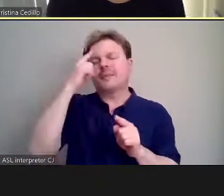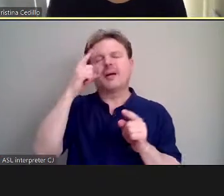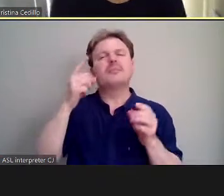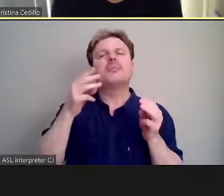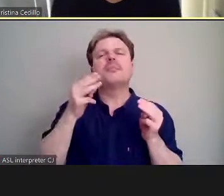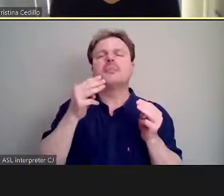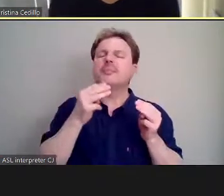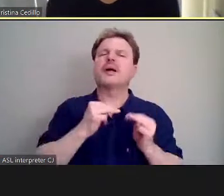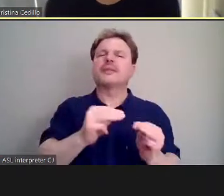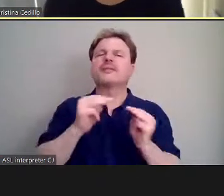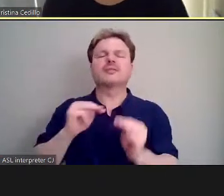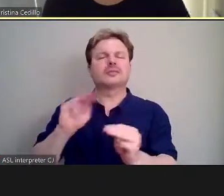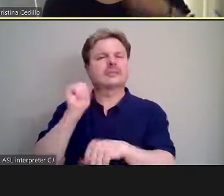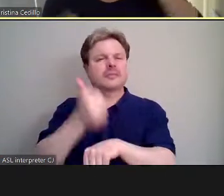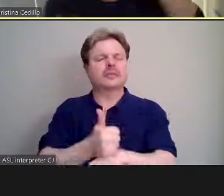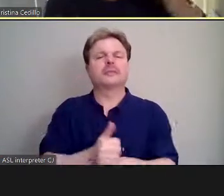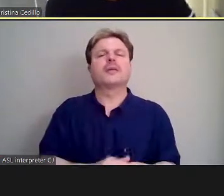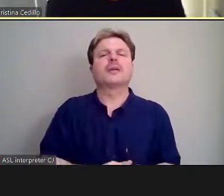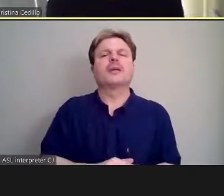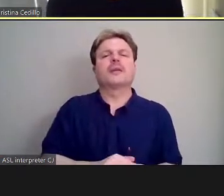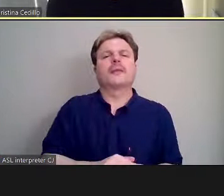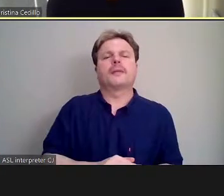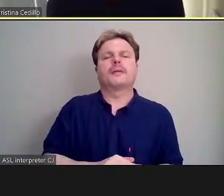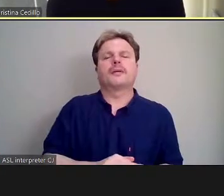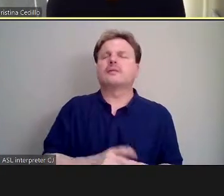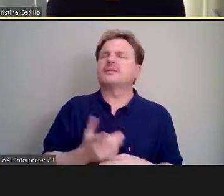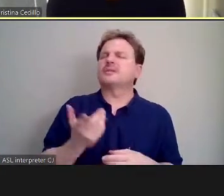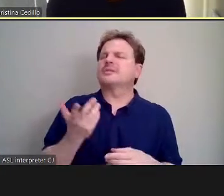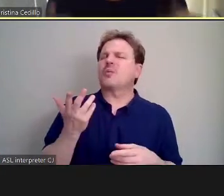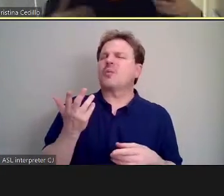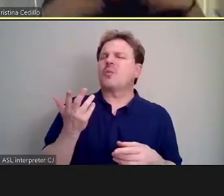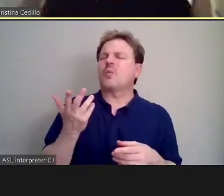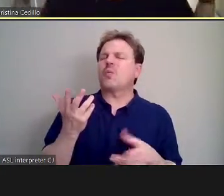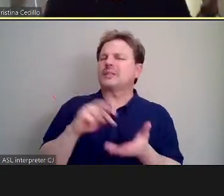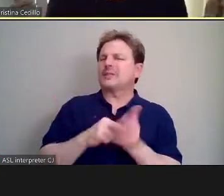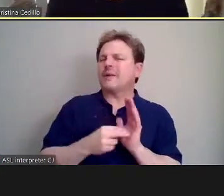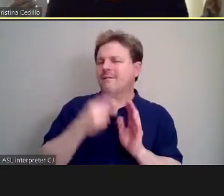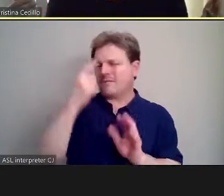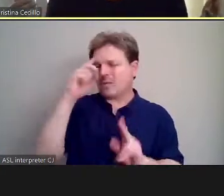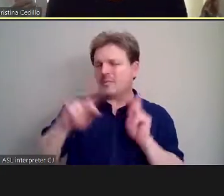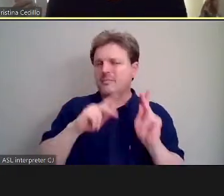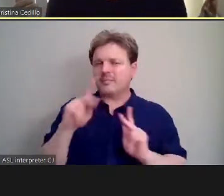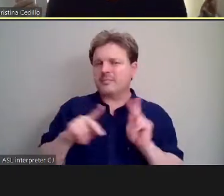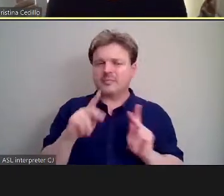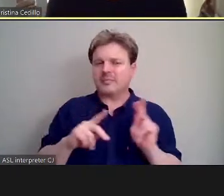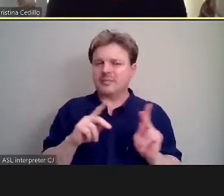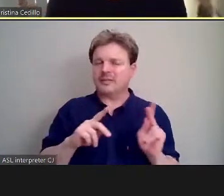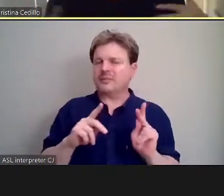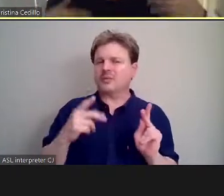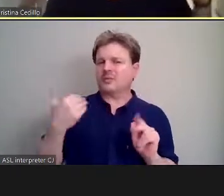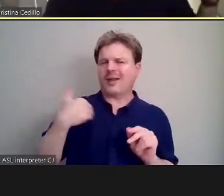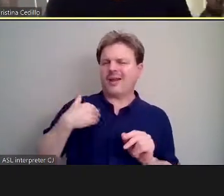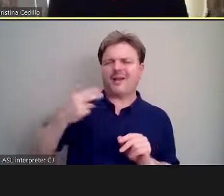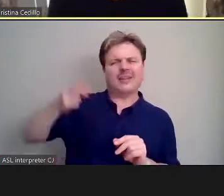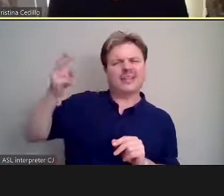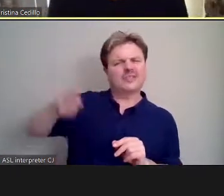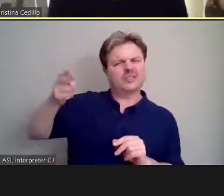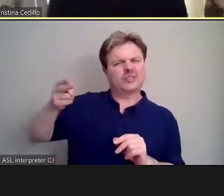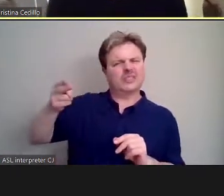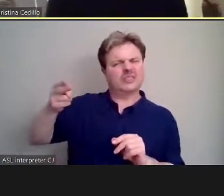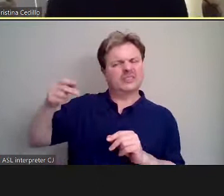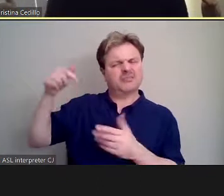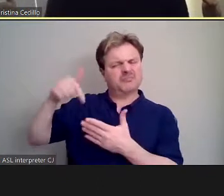So what does it mean for people to have histories, different